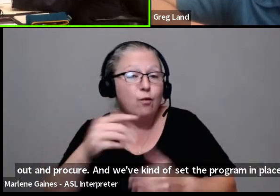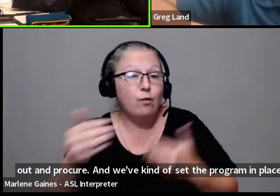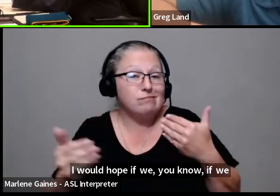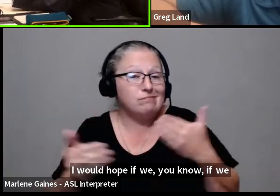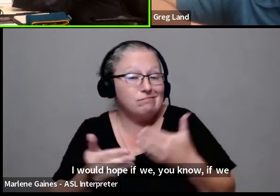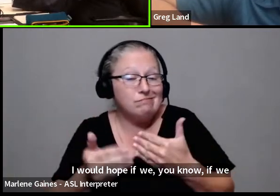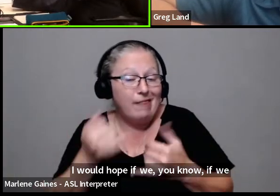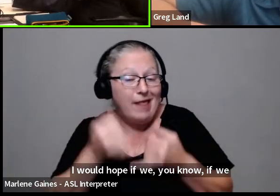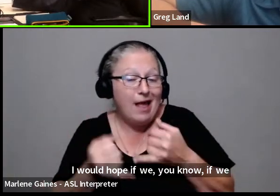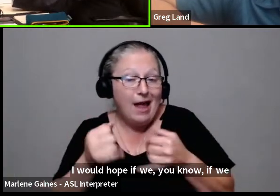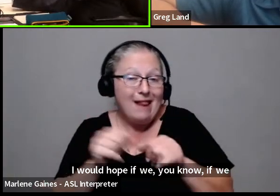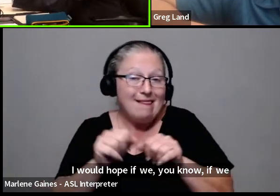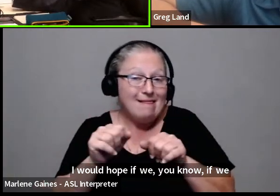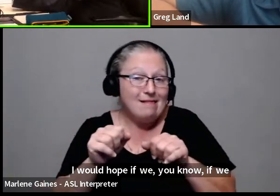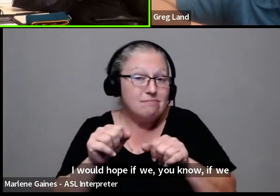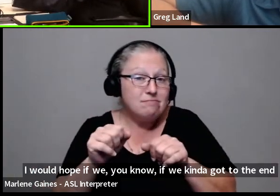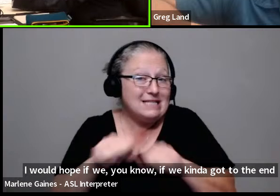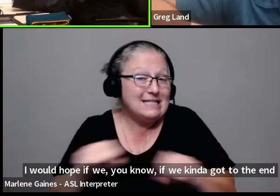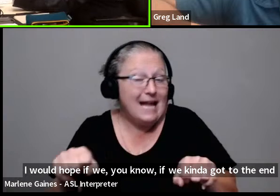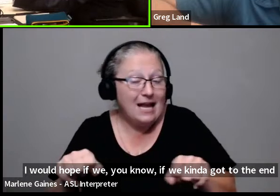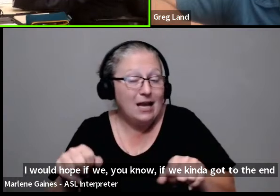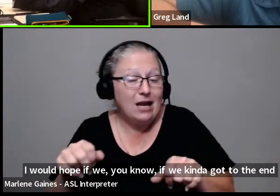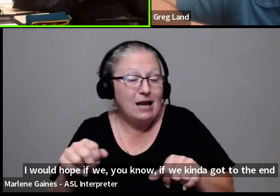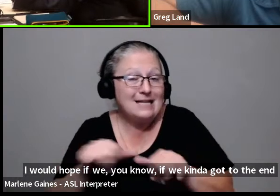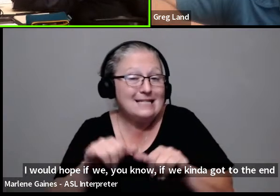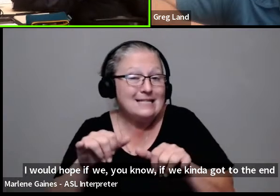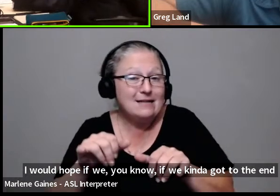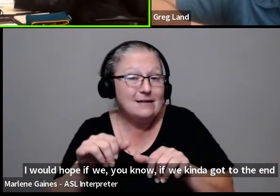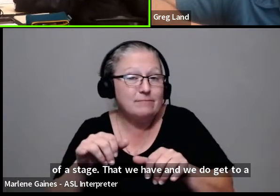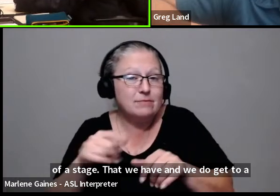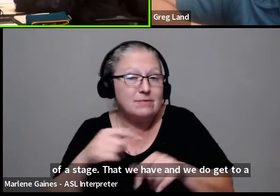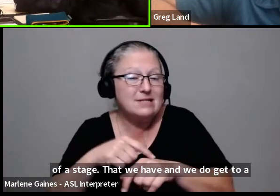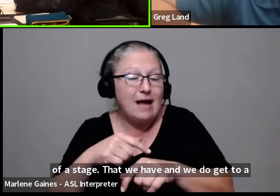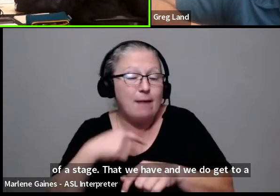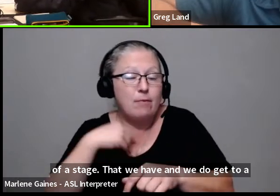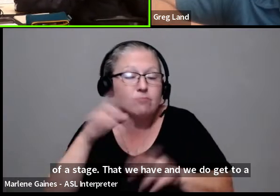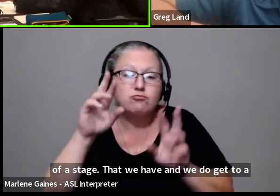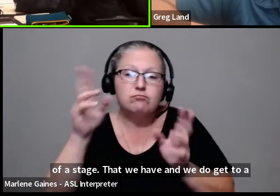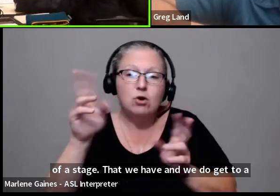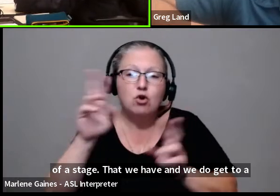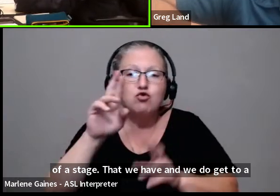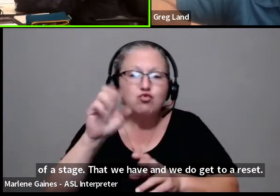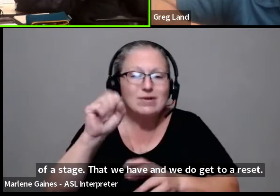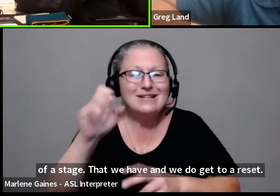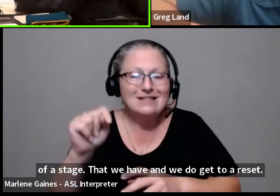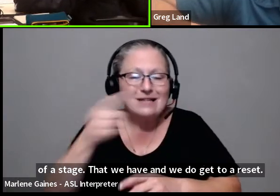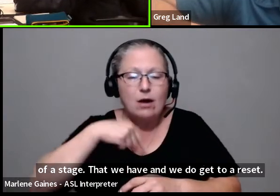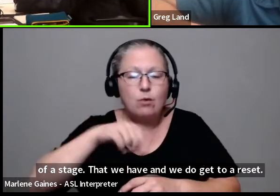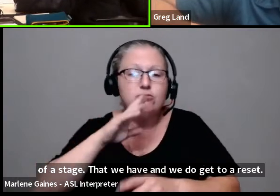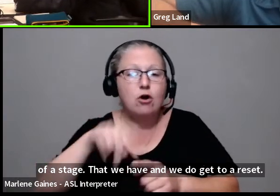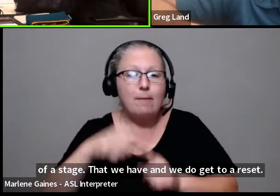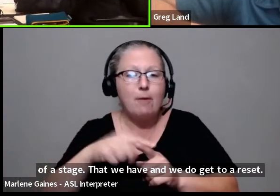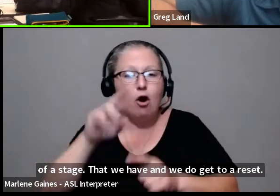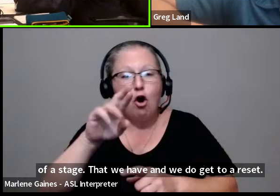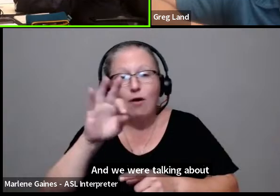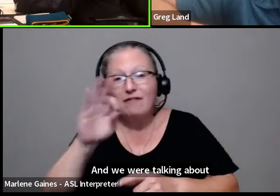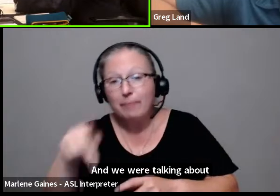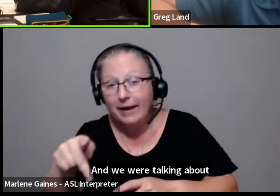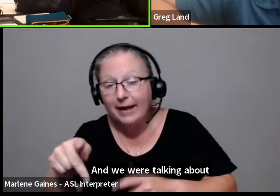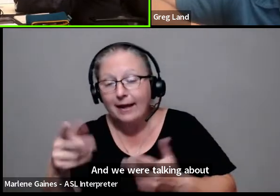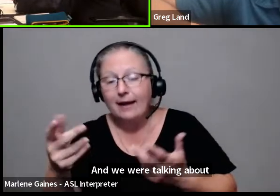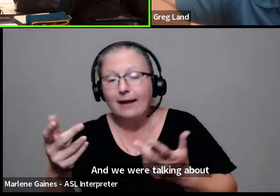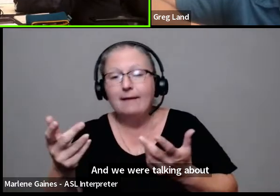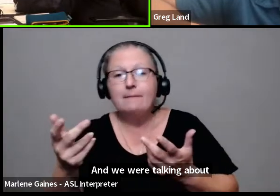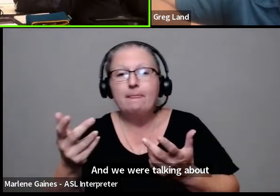stage that we have and we do get to a reset and we're talking about RFPs, we have